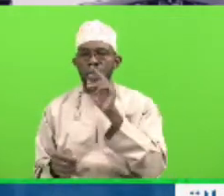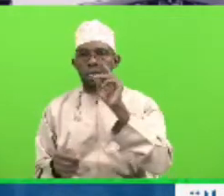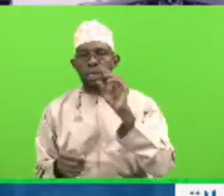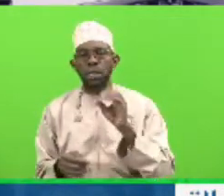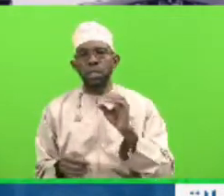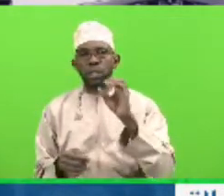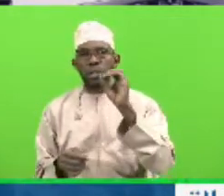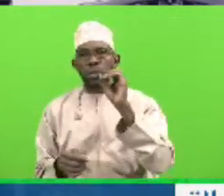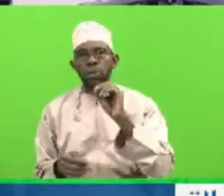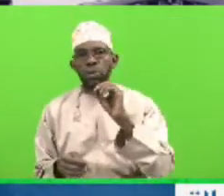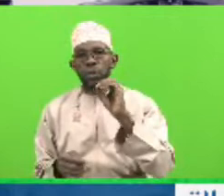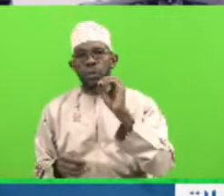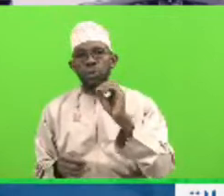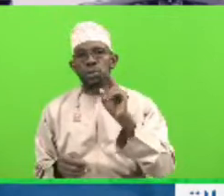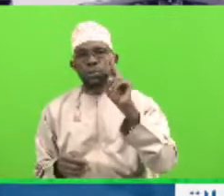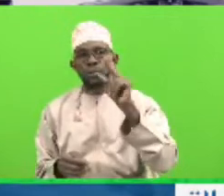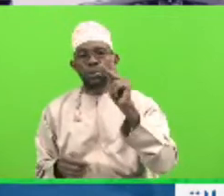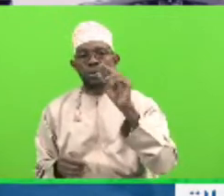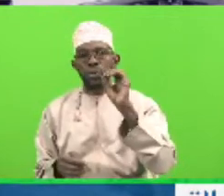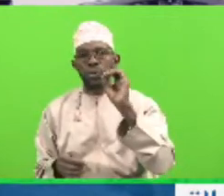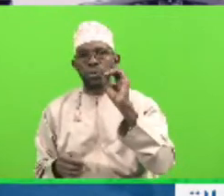you then allow